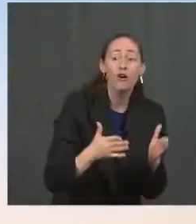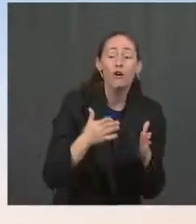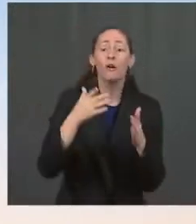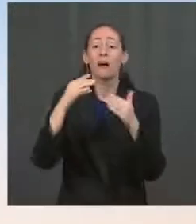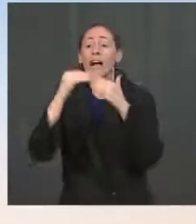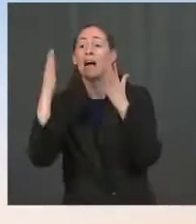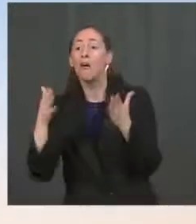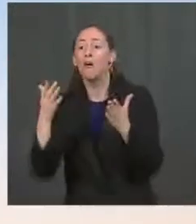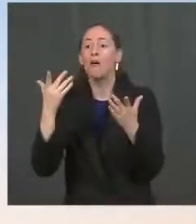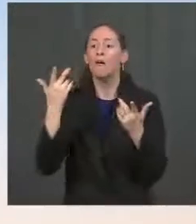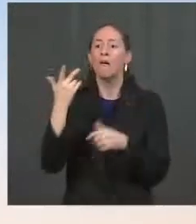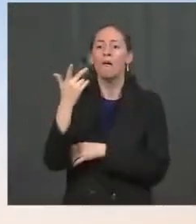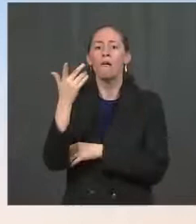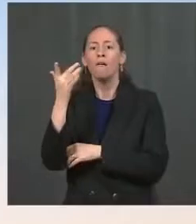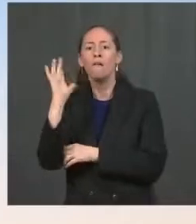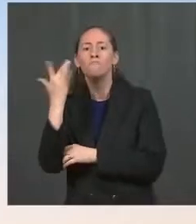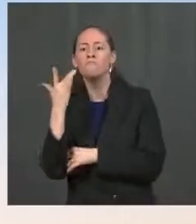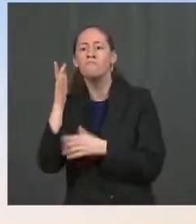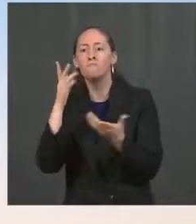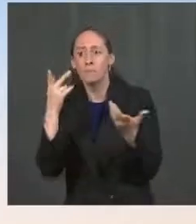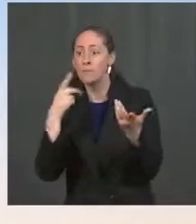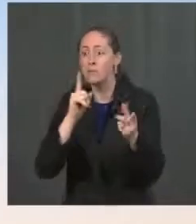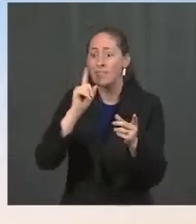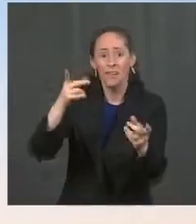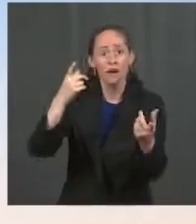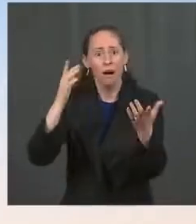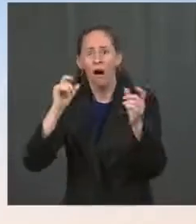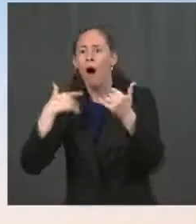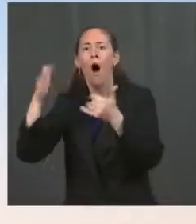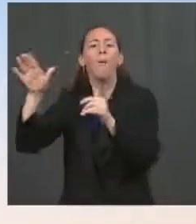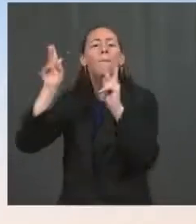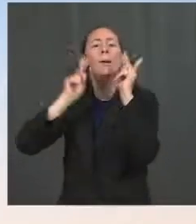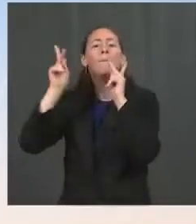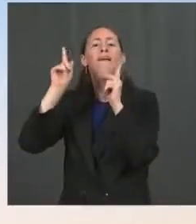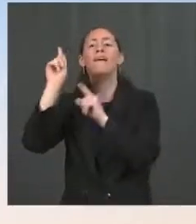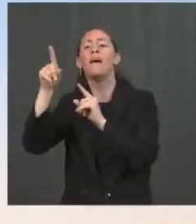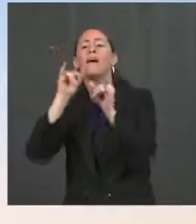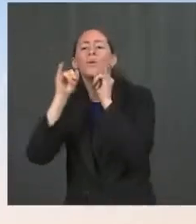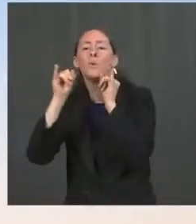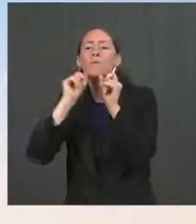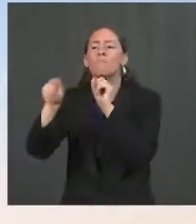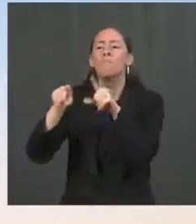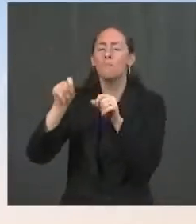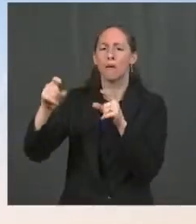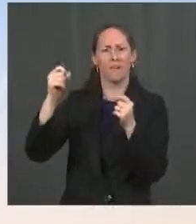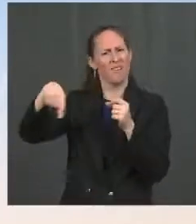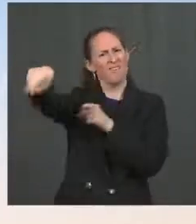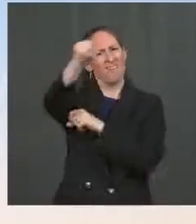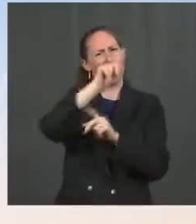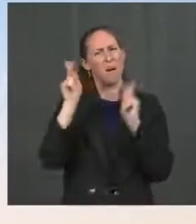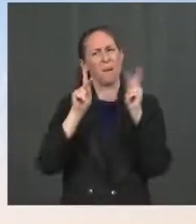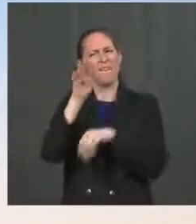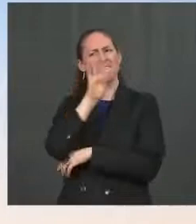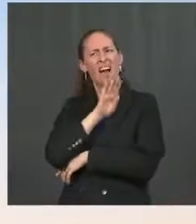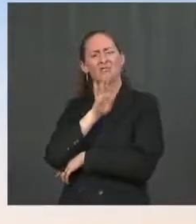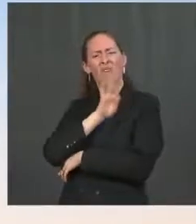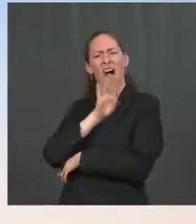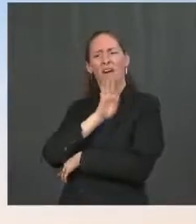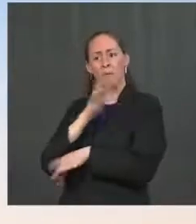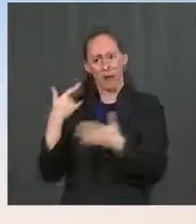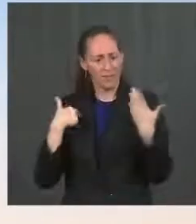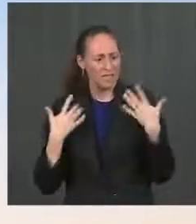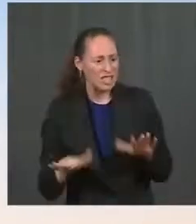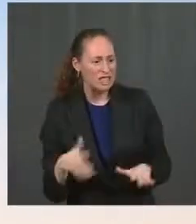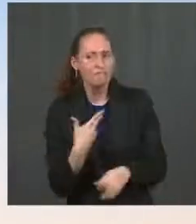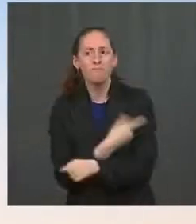Americans in the streets that you all have interviewed voice that expression of frustration. People who are vaccinated, who are frustrated that they